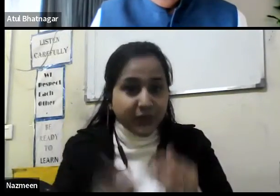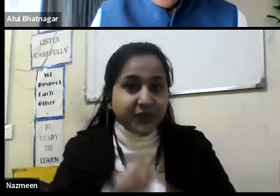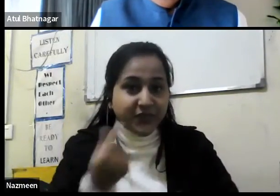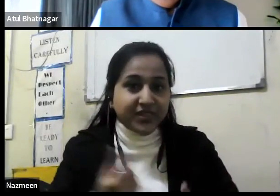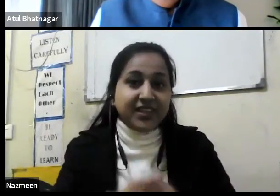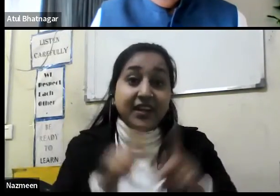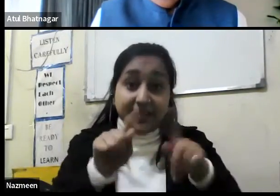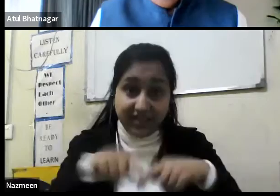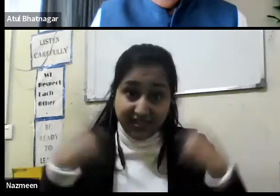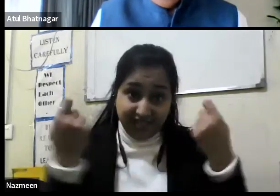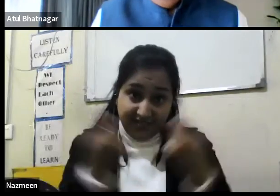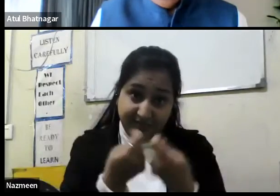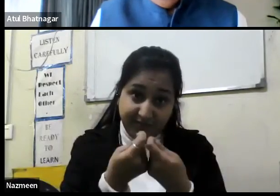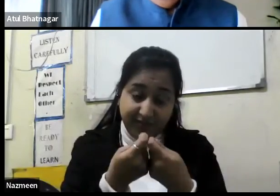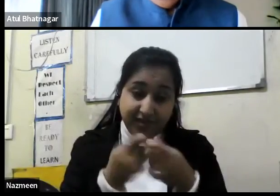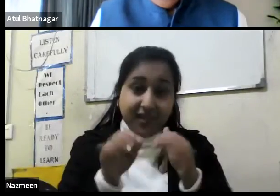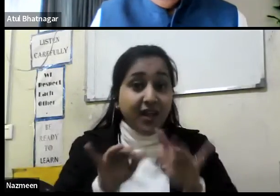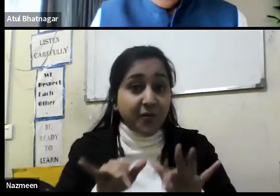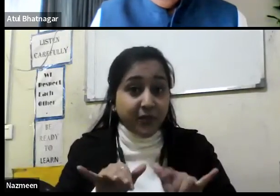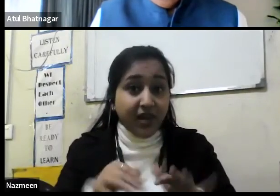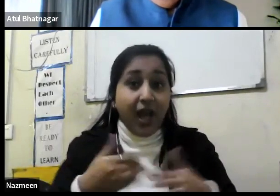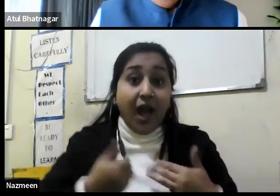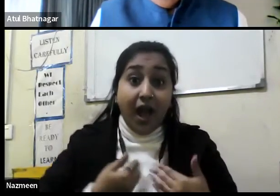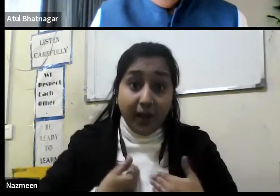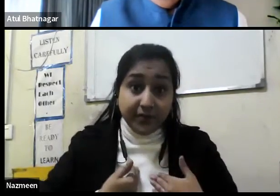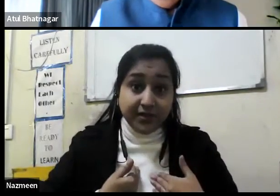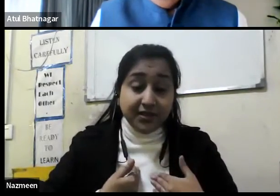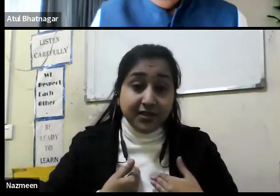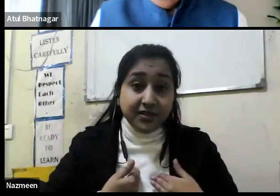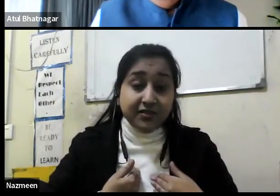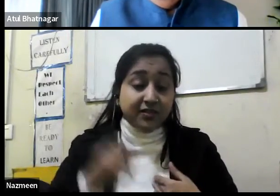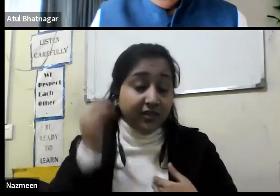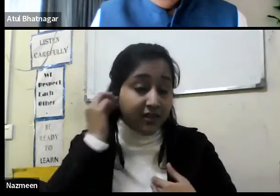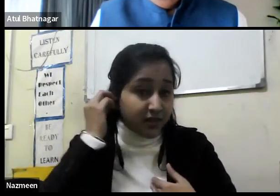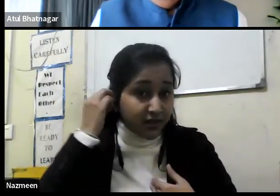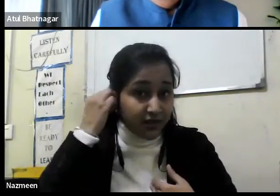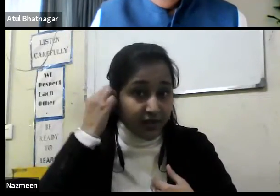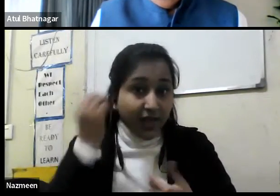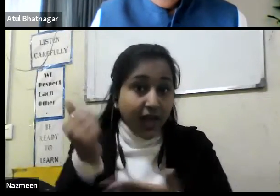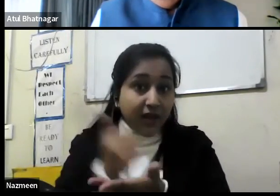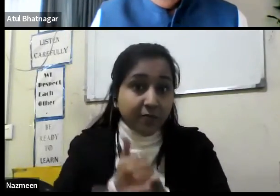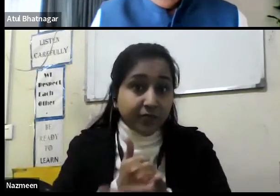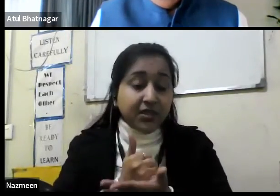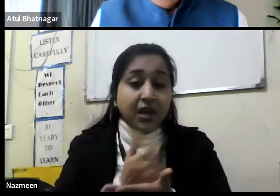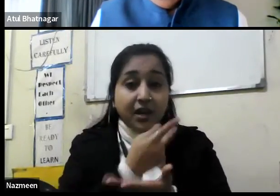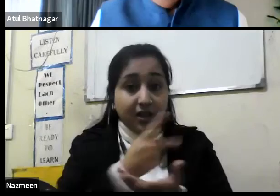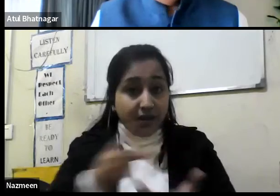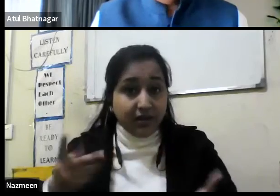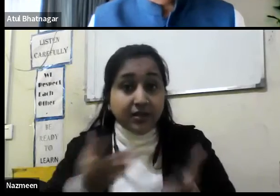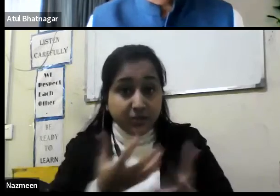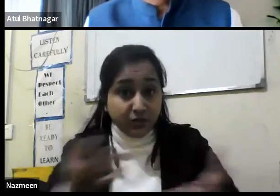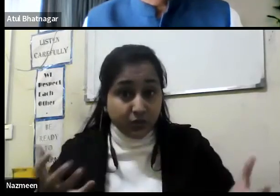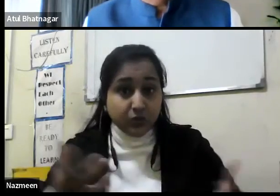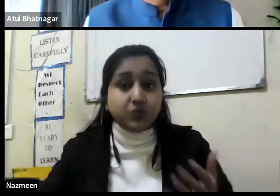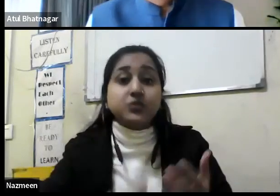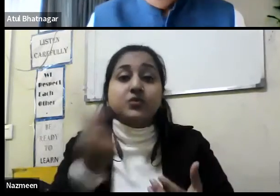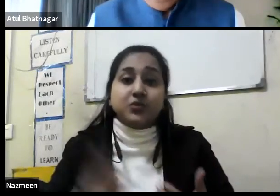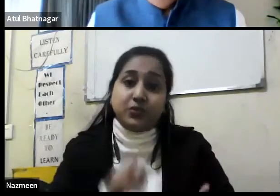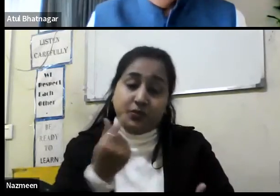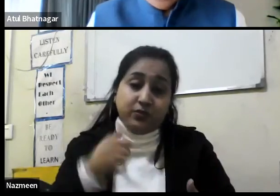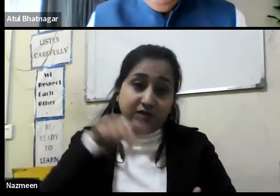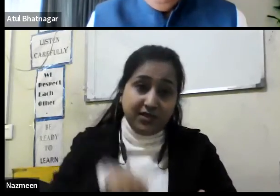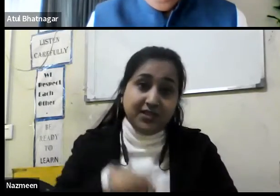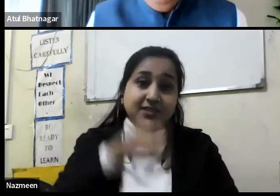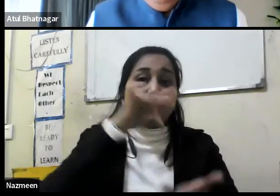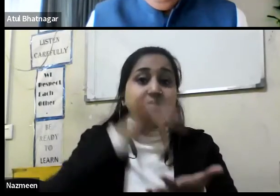our facilities, our abilities can be used and resources can be used for this sector.